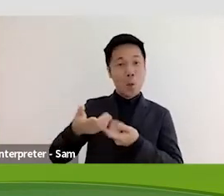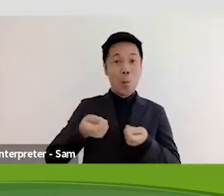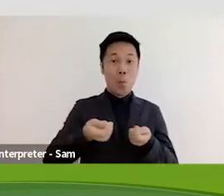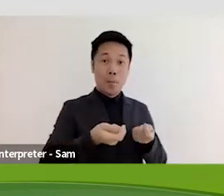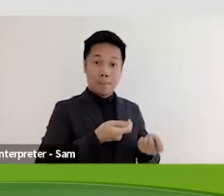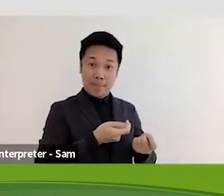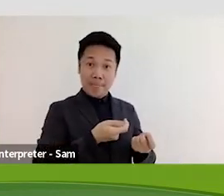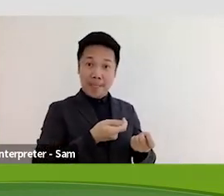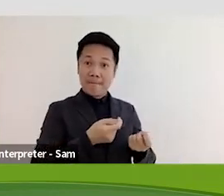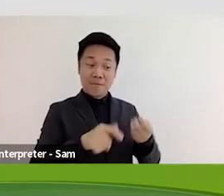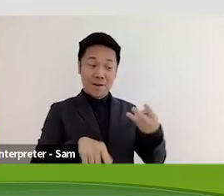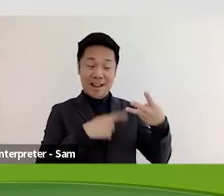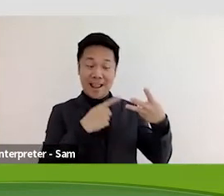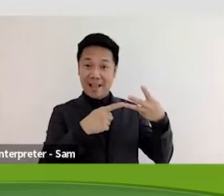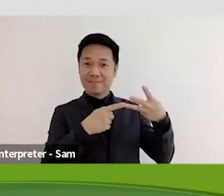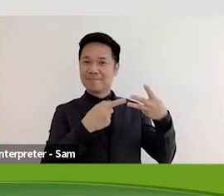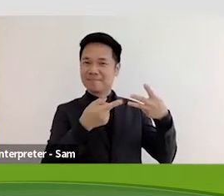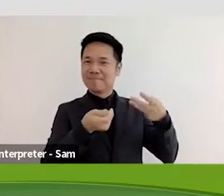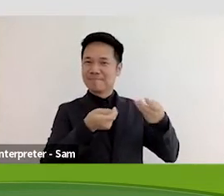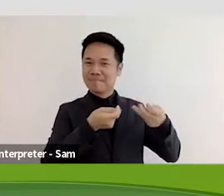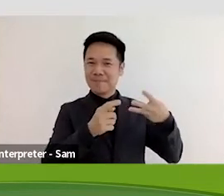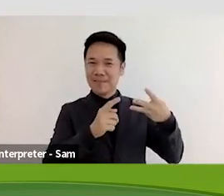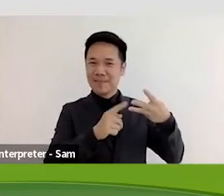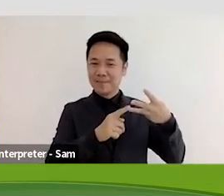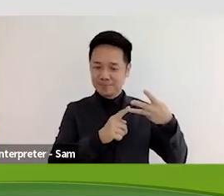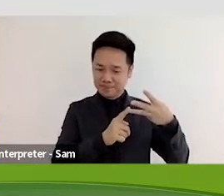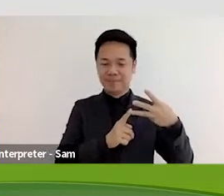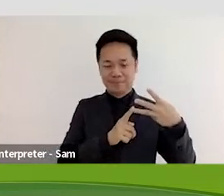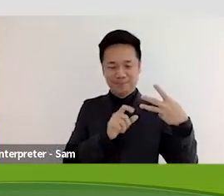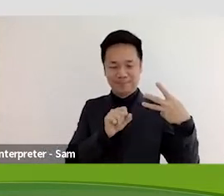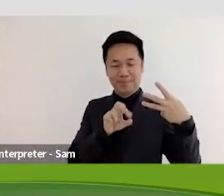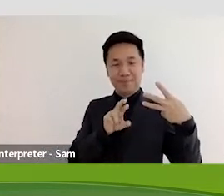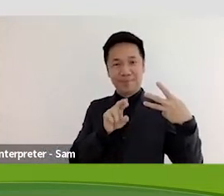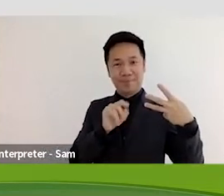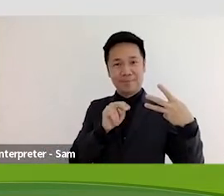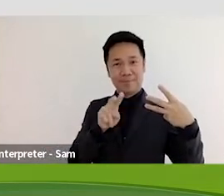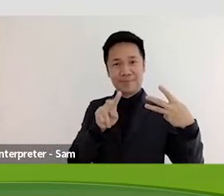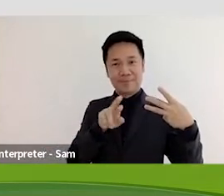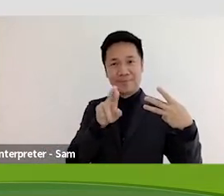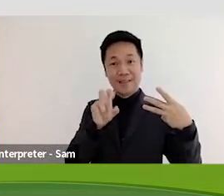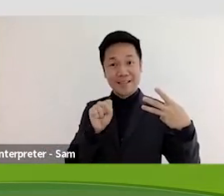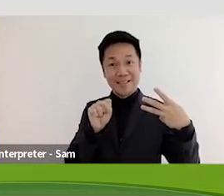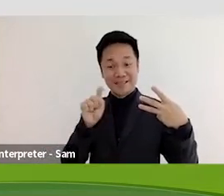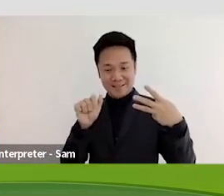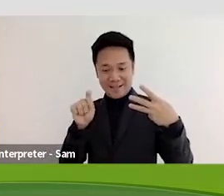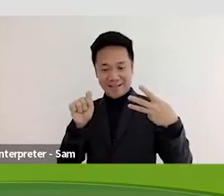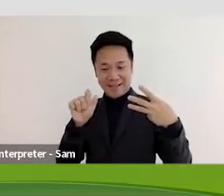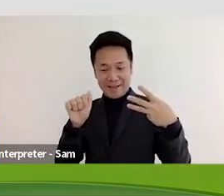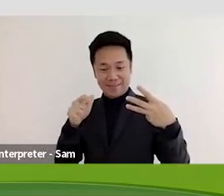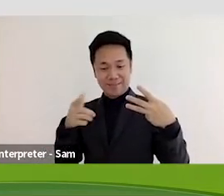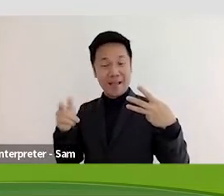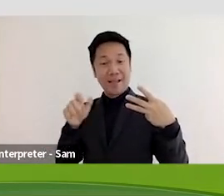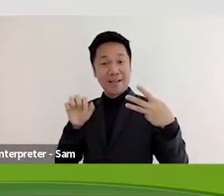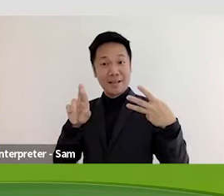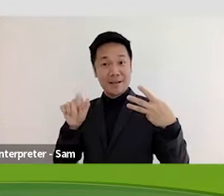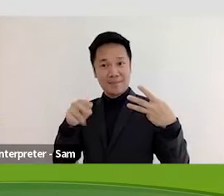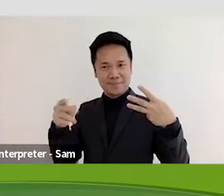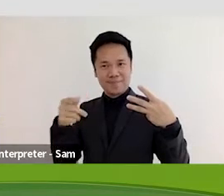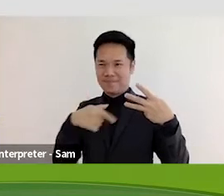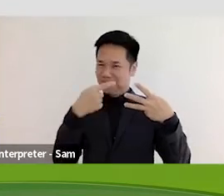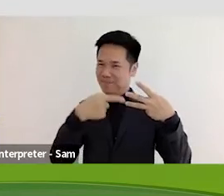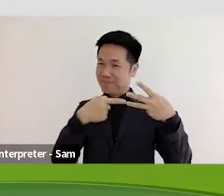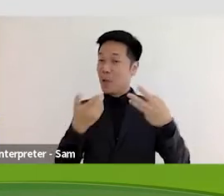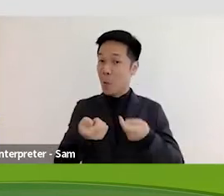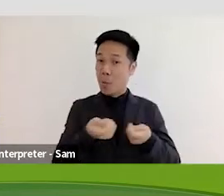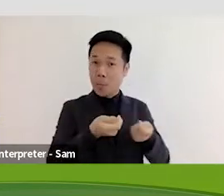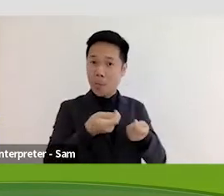for our final session, Dr. Srinivas Tata and Ms. Sarah Nips. Dr. Tata is the Director of the Social